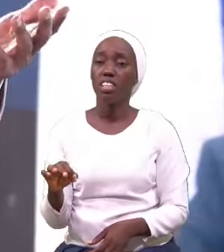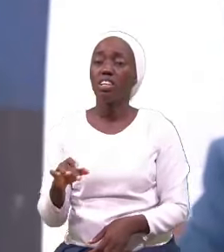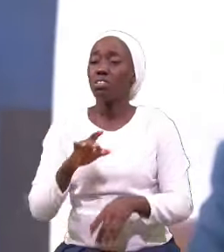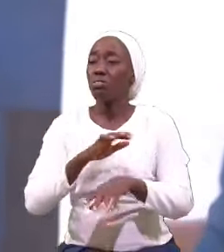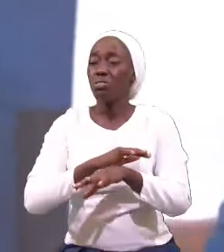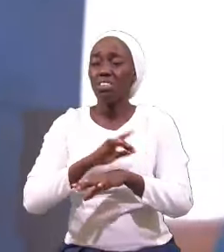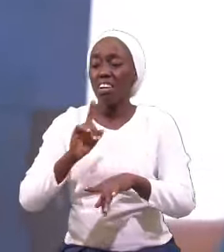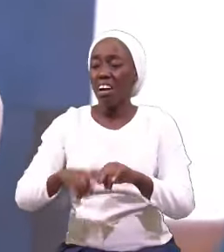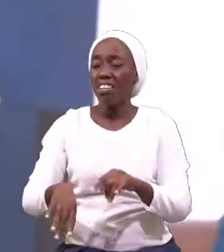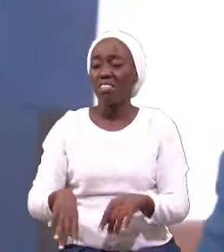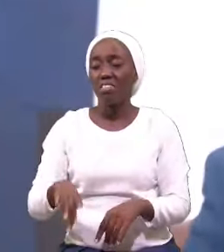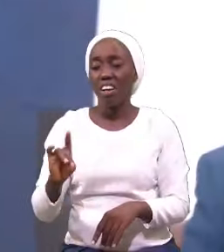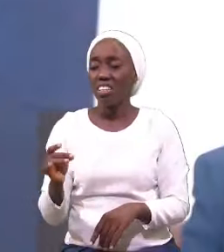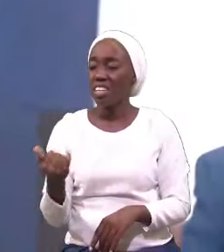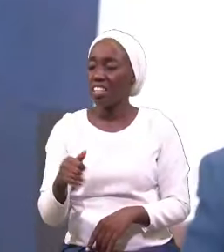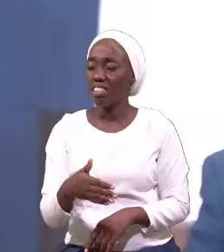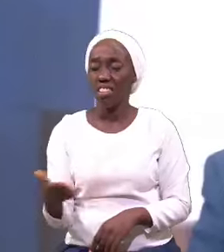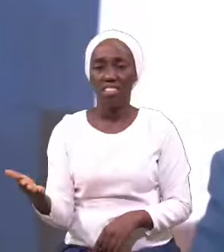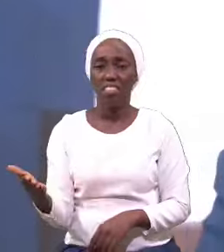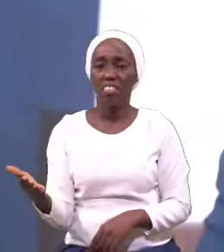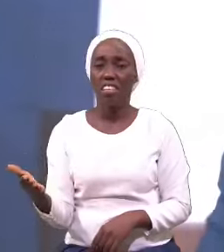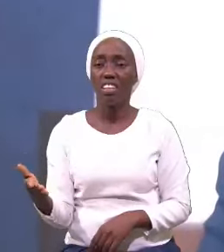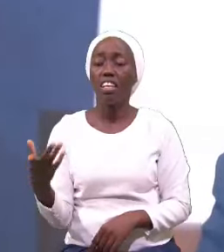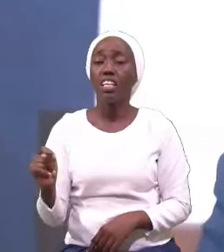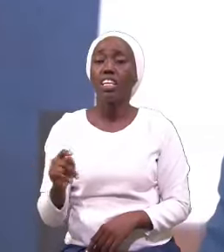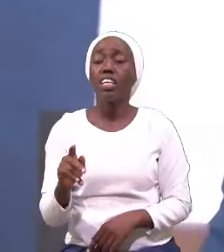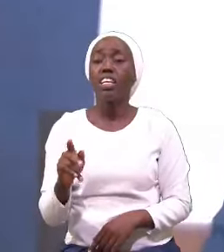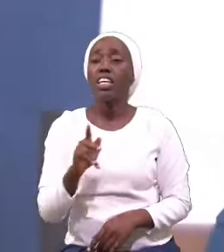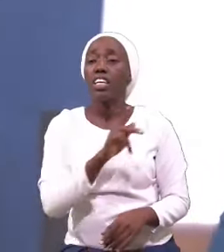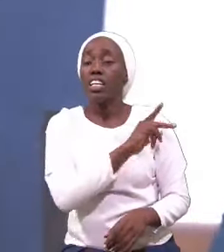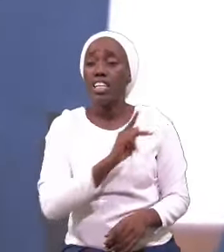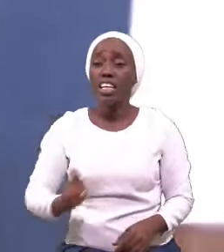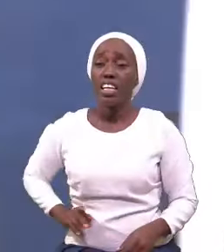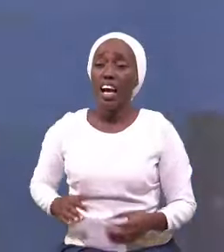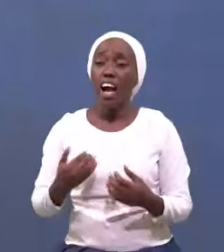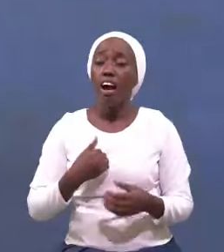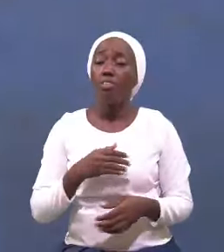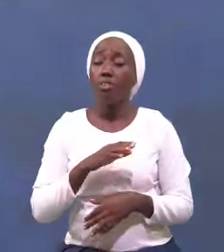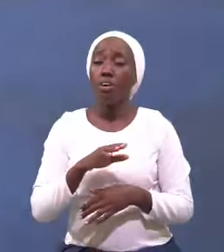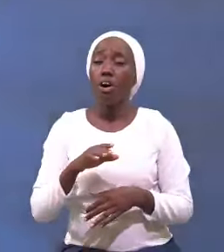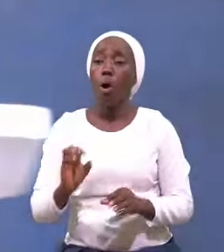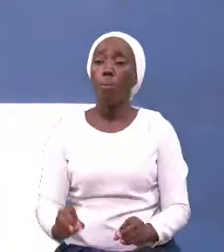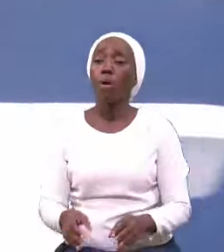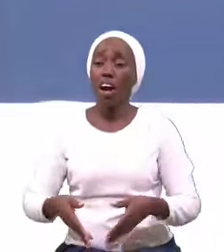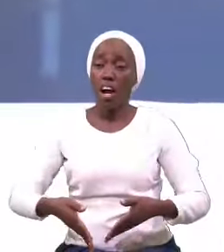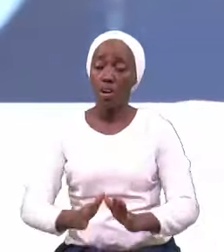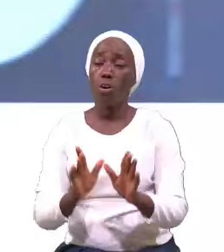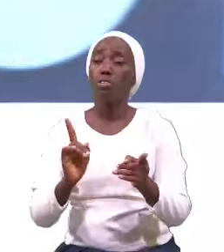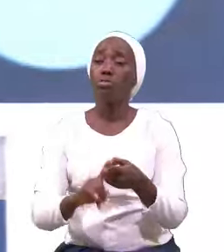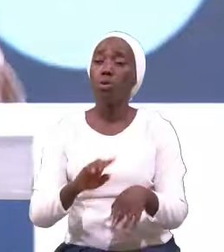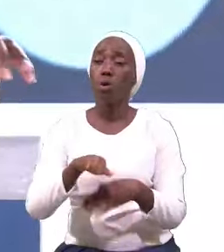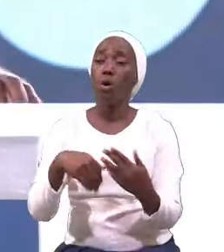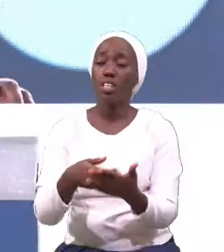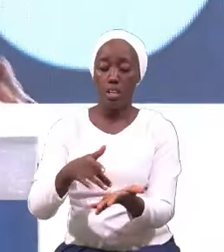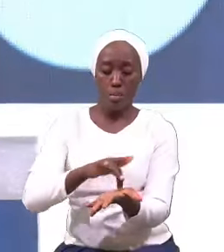nothing. A king has access to all the medical opportunities in his country.